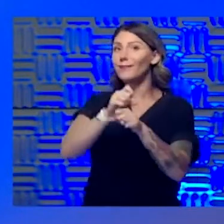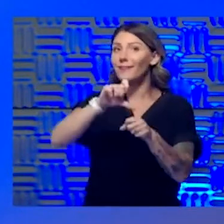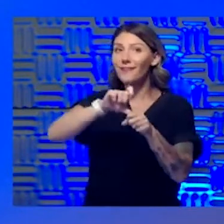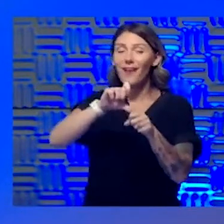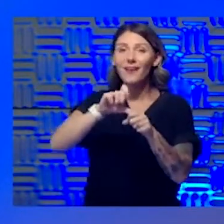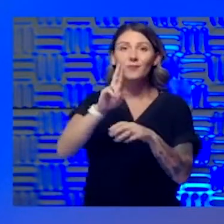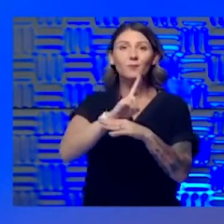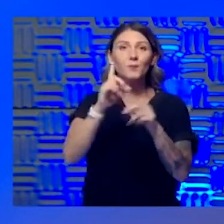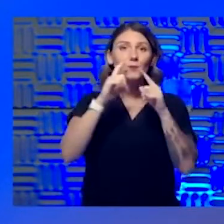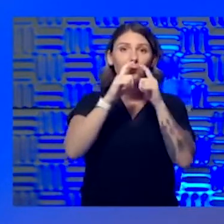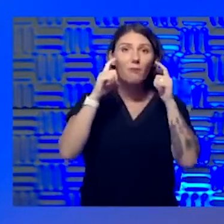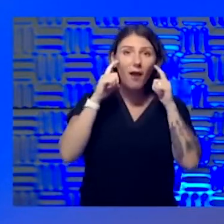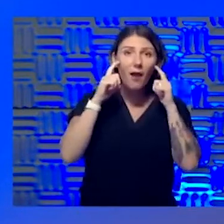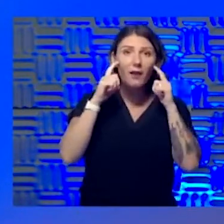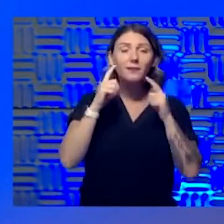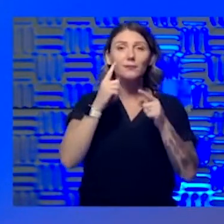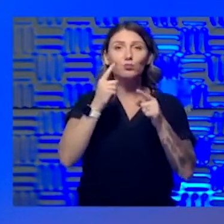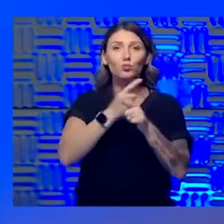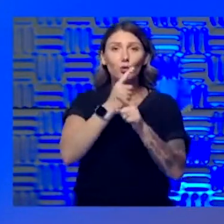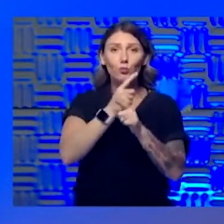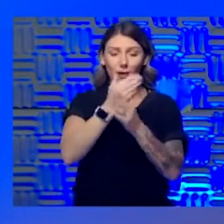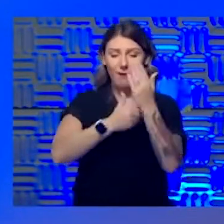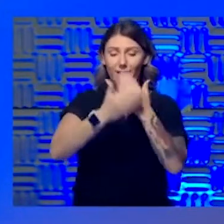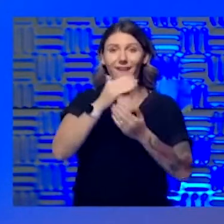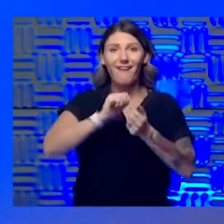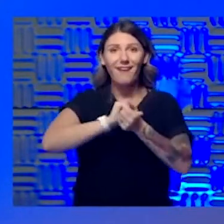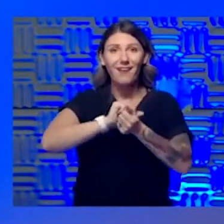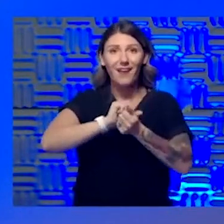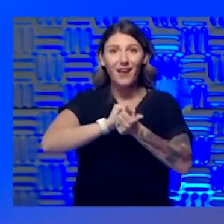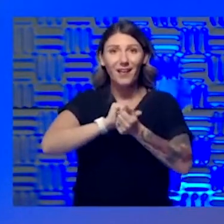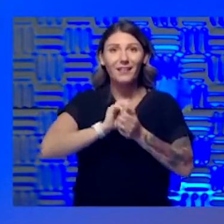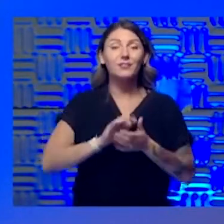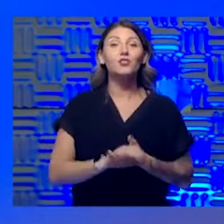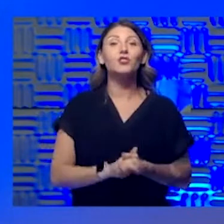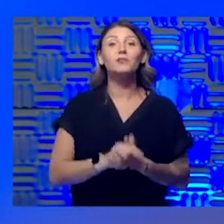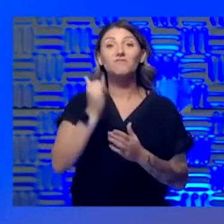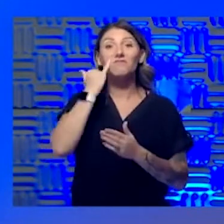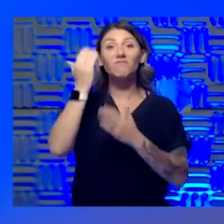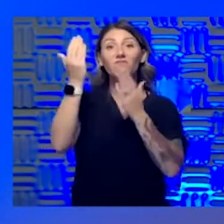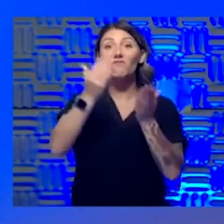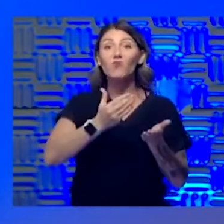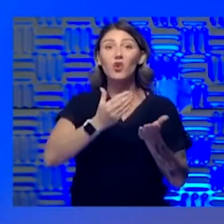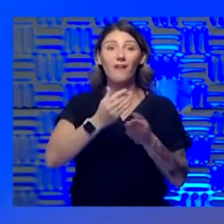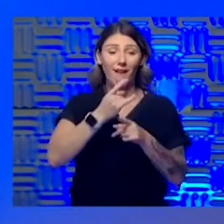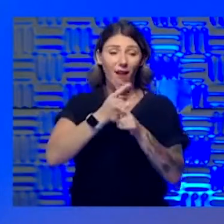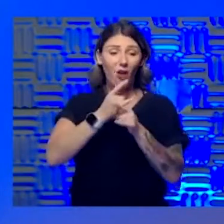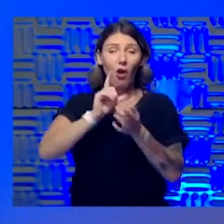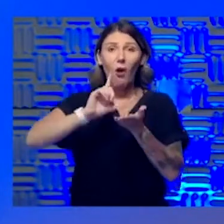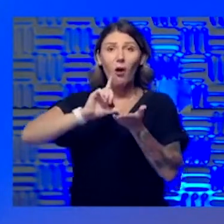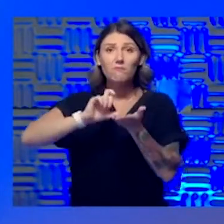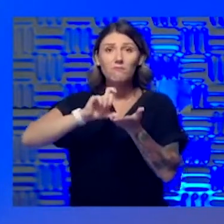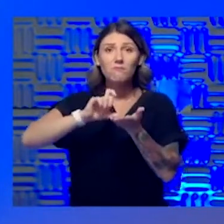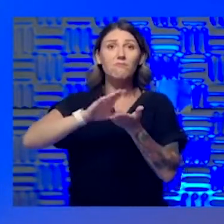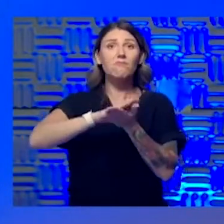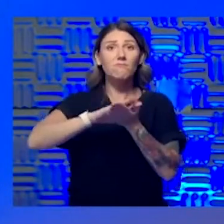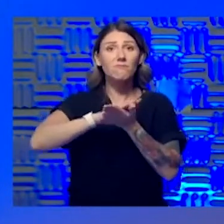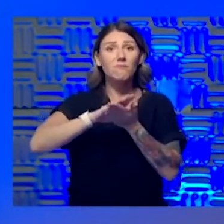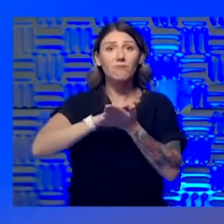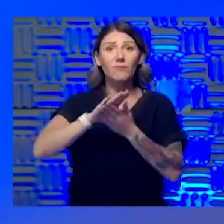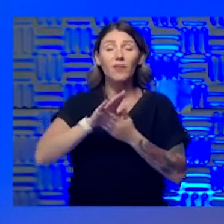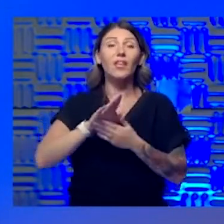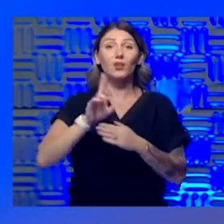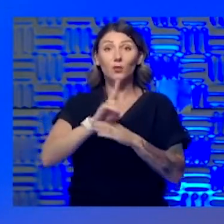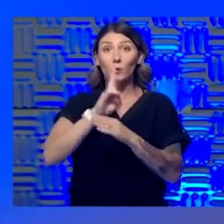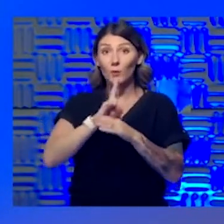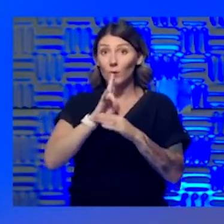the mask, using proper hand hygiene, if you can bring alcohol sanitizer with you and get that on the